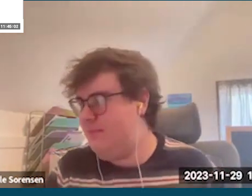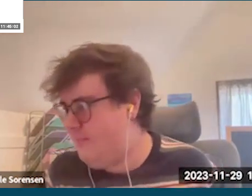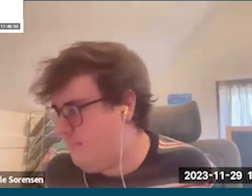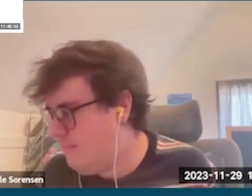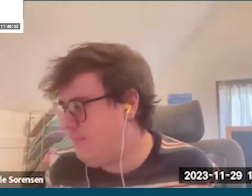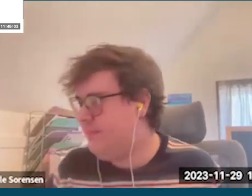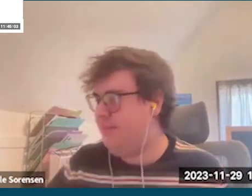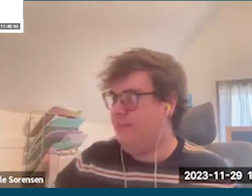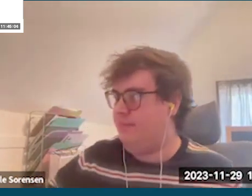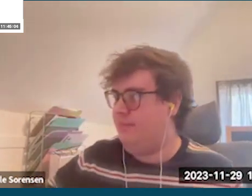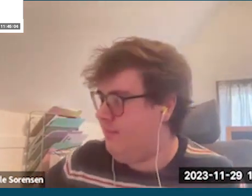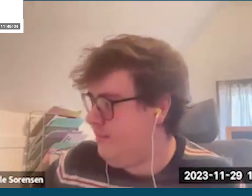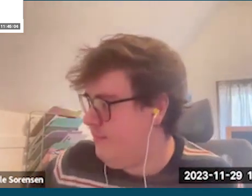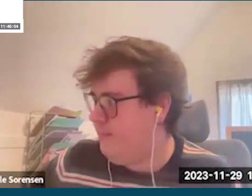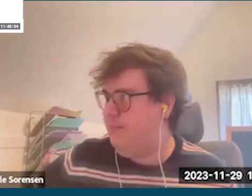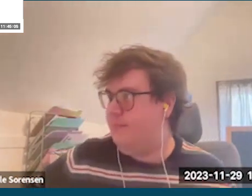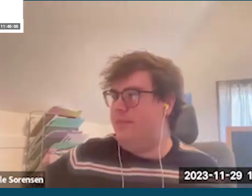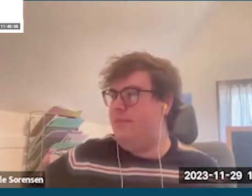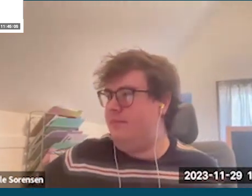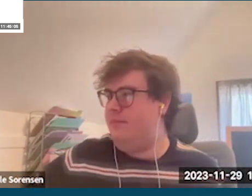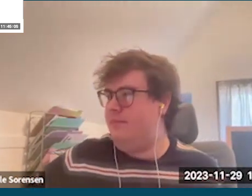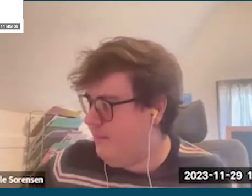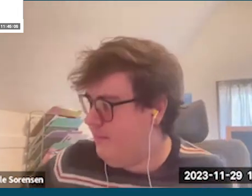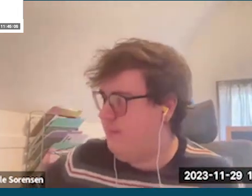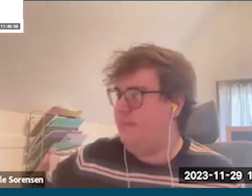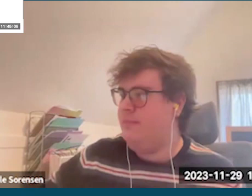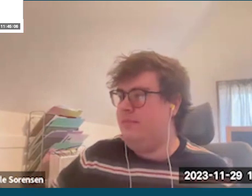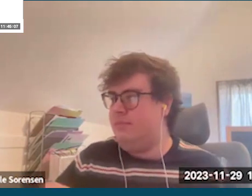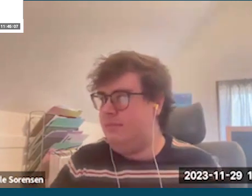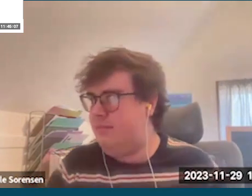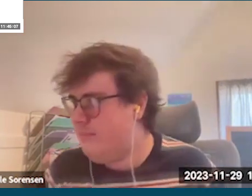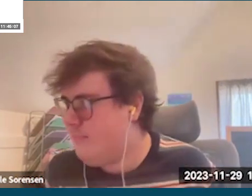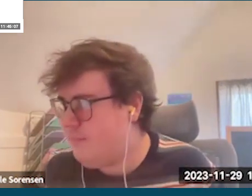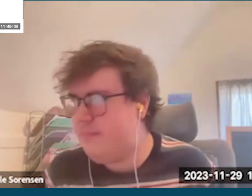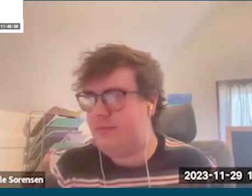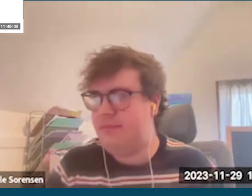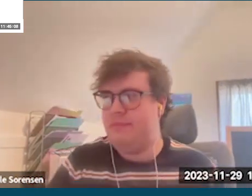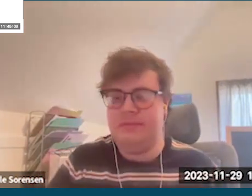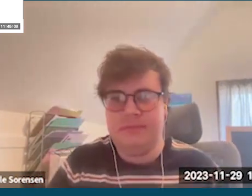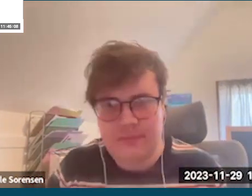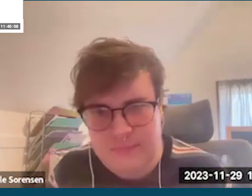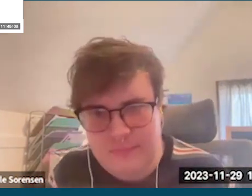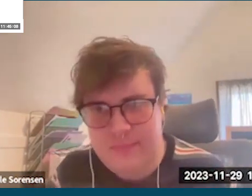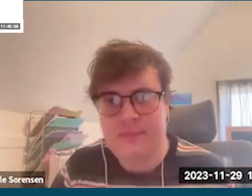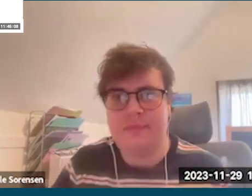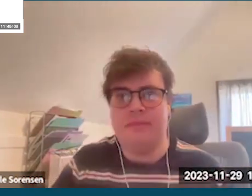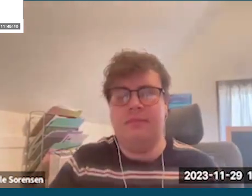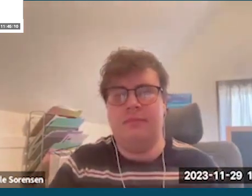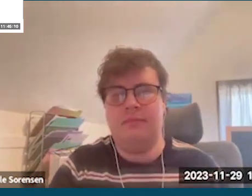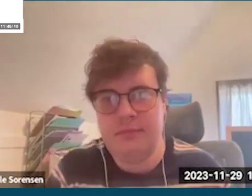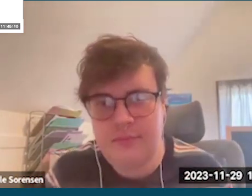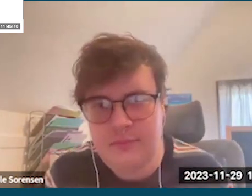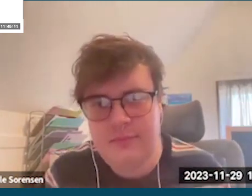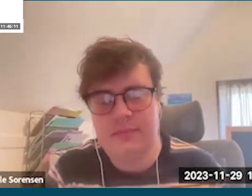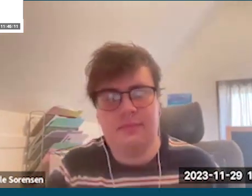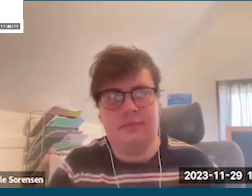to the scheduling desk directly. The same thing applies with stuff like lab work. No matter how many